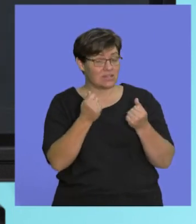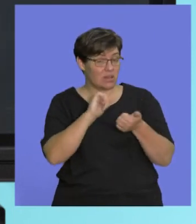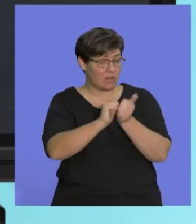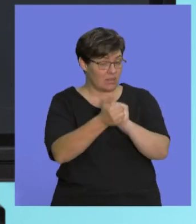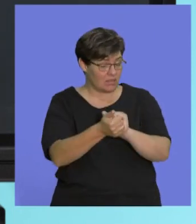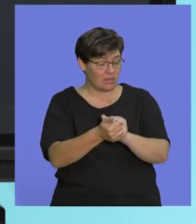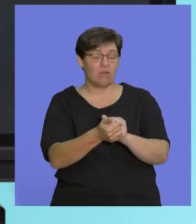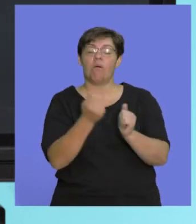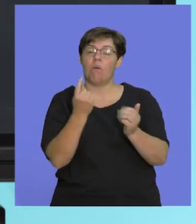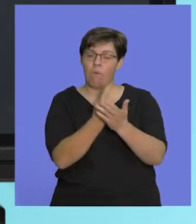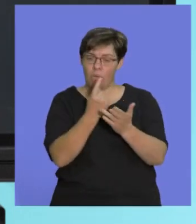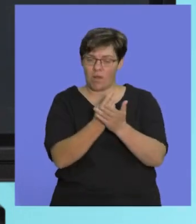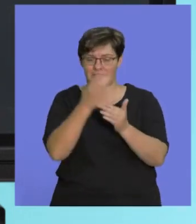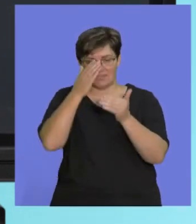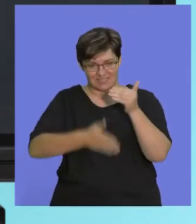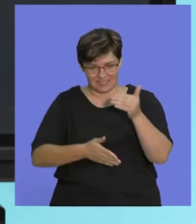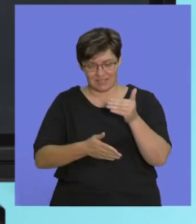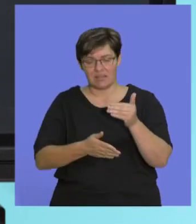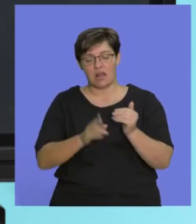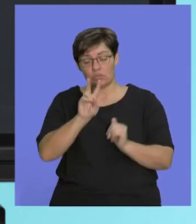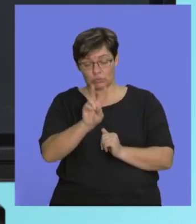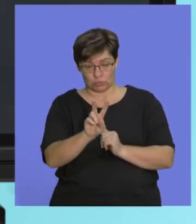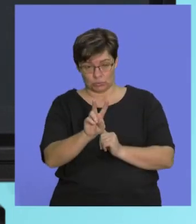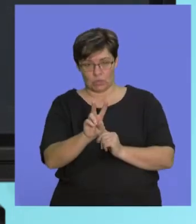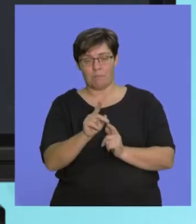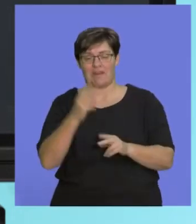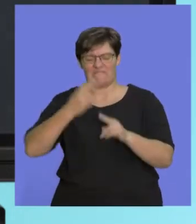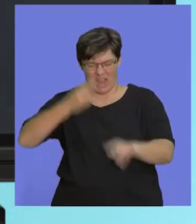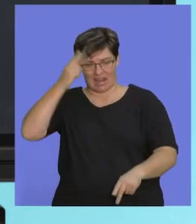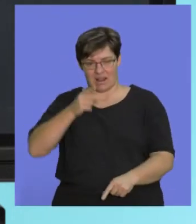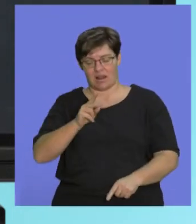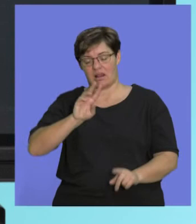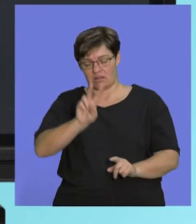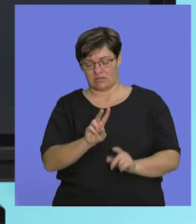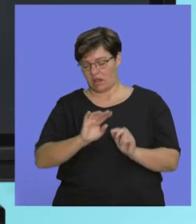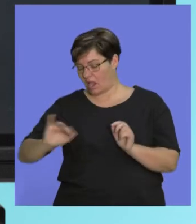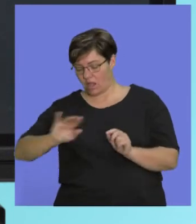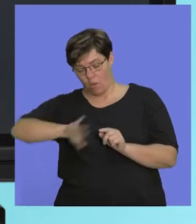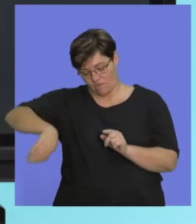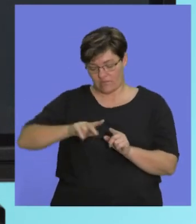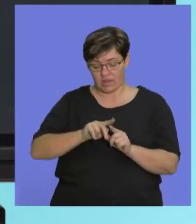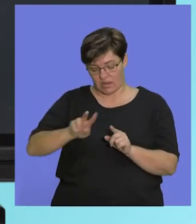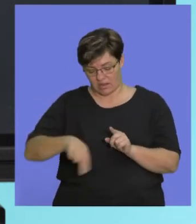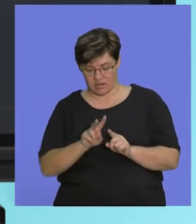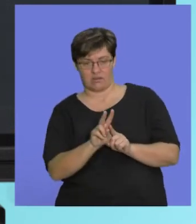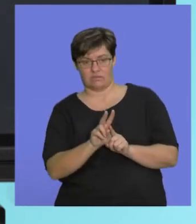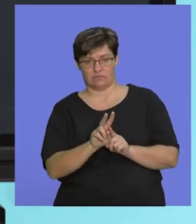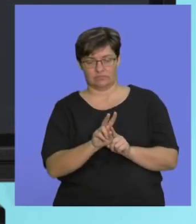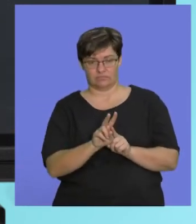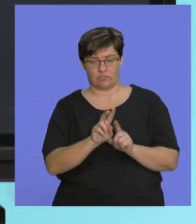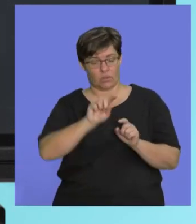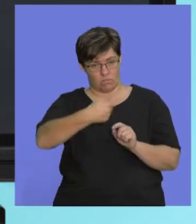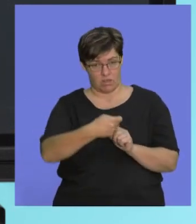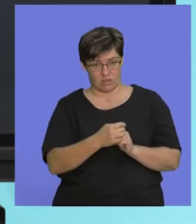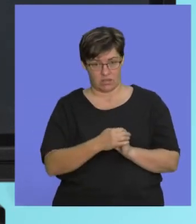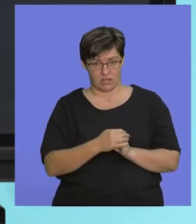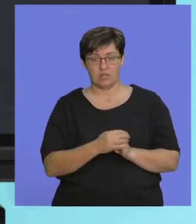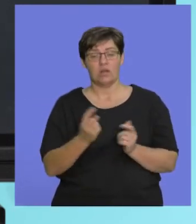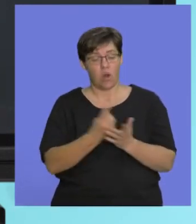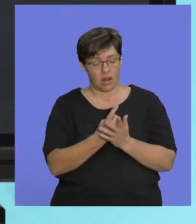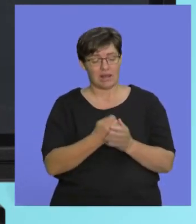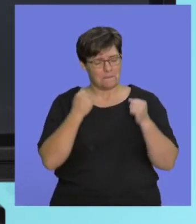round off when we get to the final answer. Throughout the calculation, you use the decimals as you are